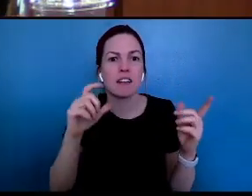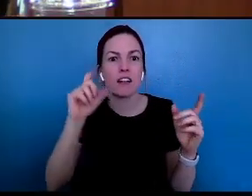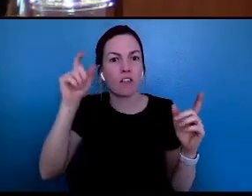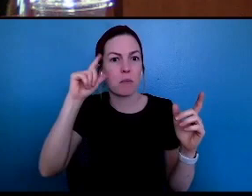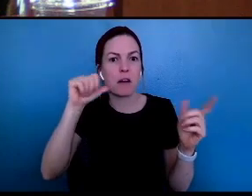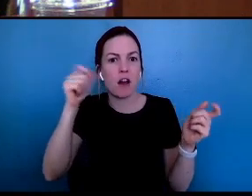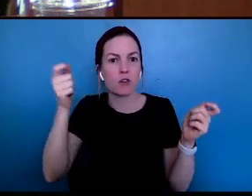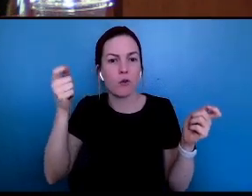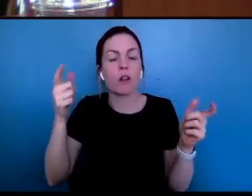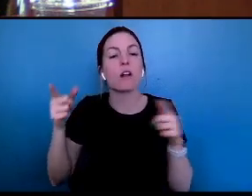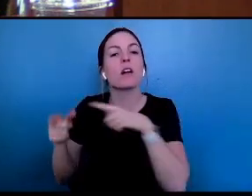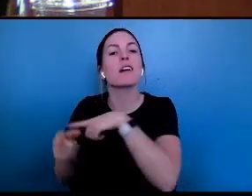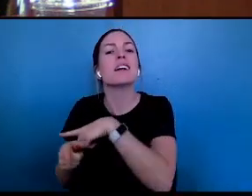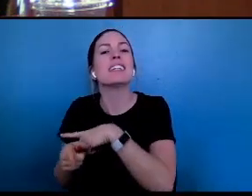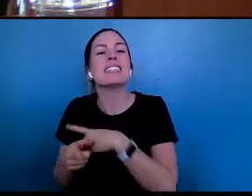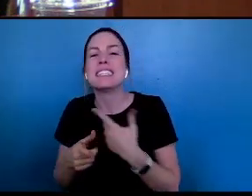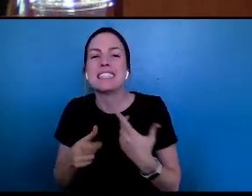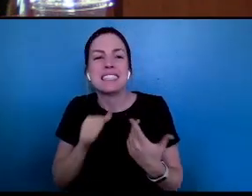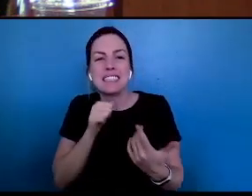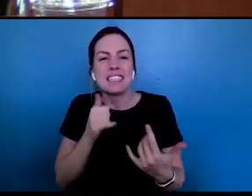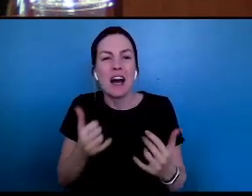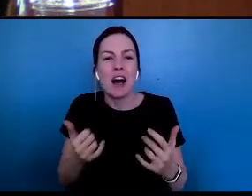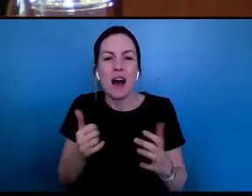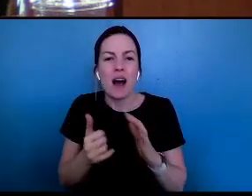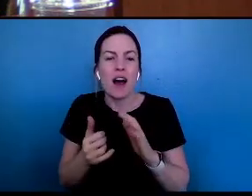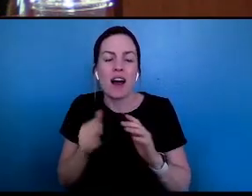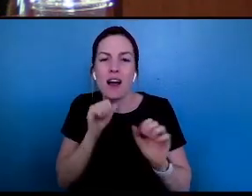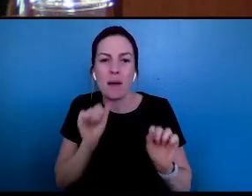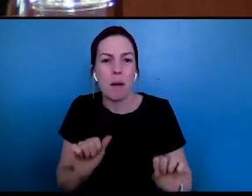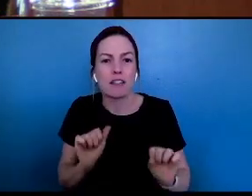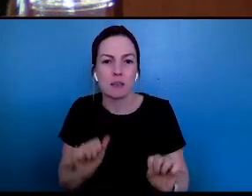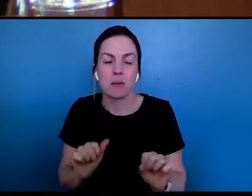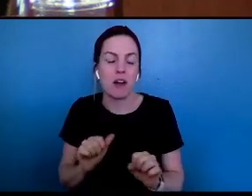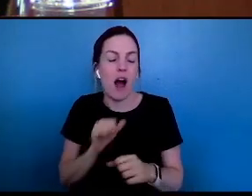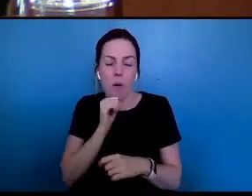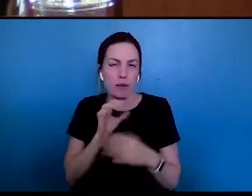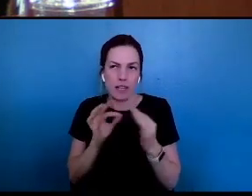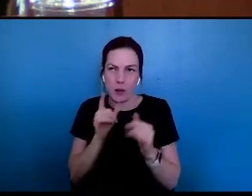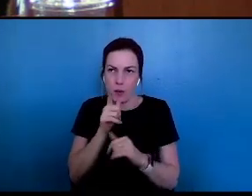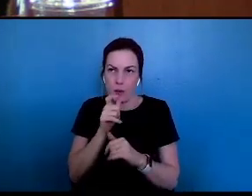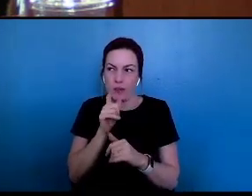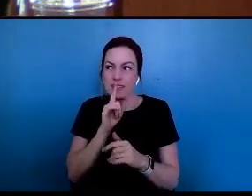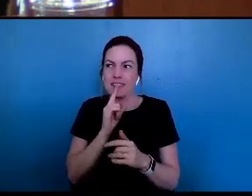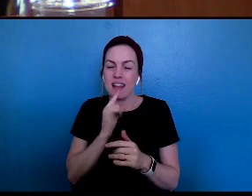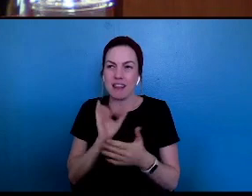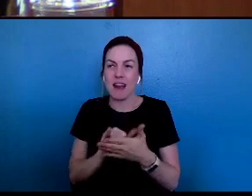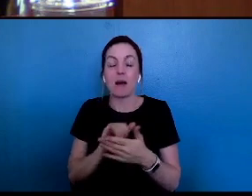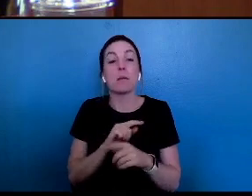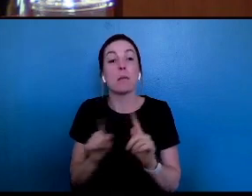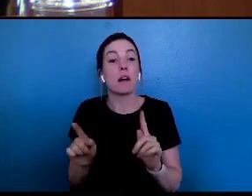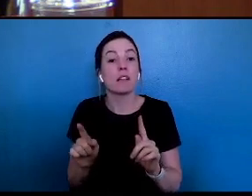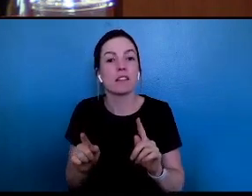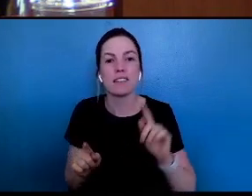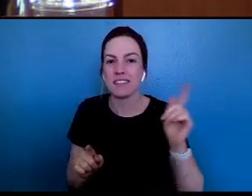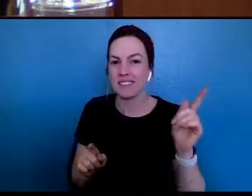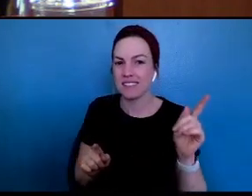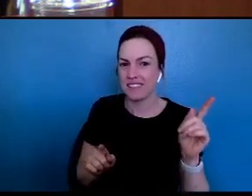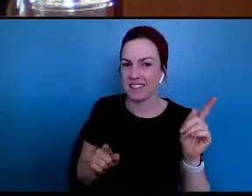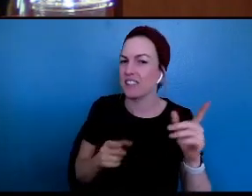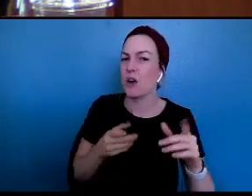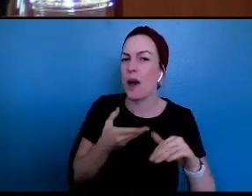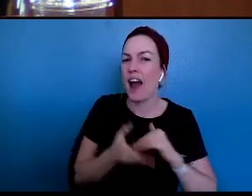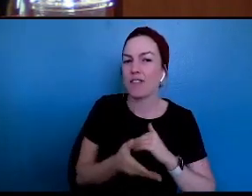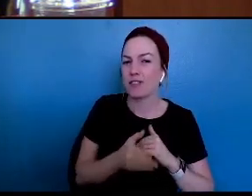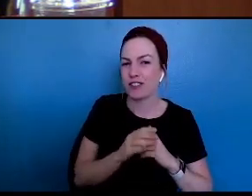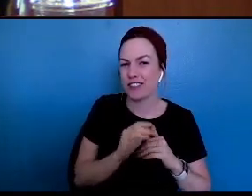So because that event was Chatham House rule, I will not say who said this, but I think we'll have another person after us. Right,